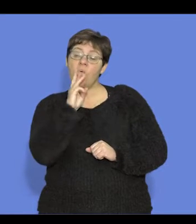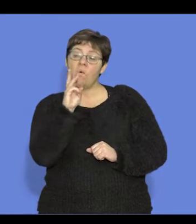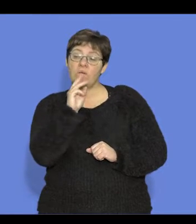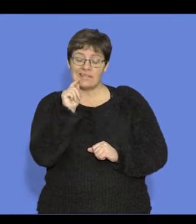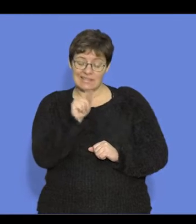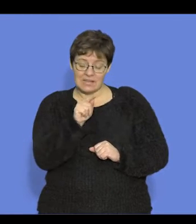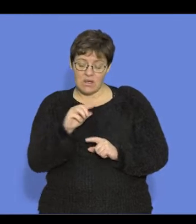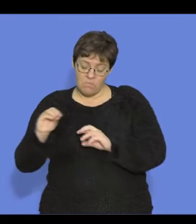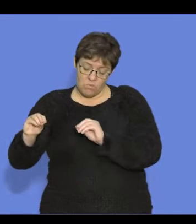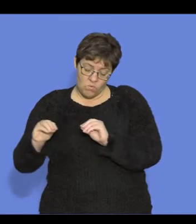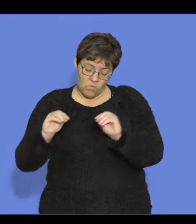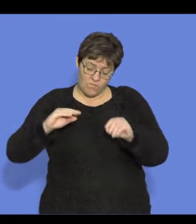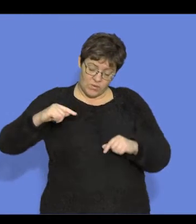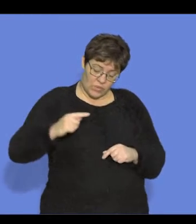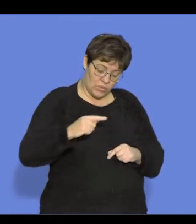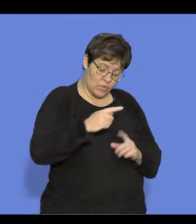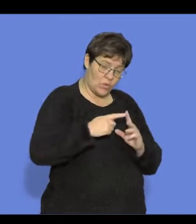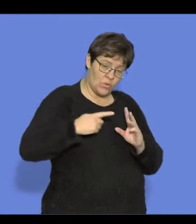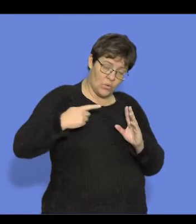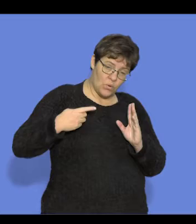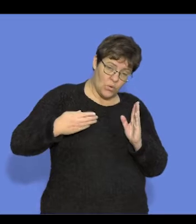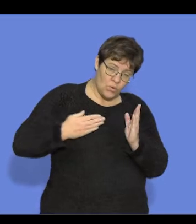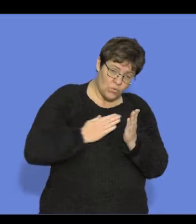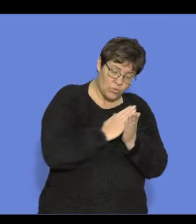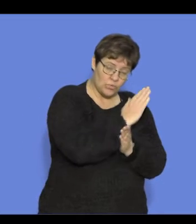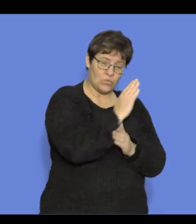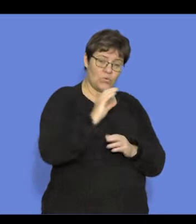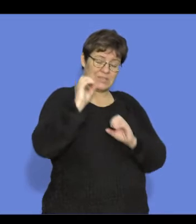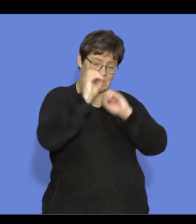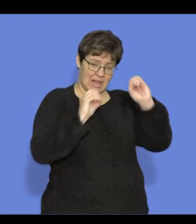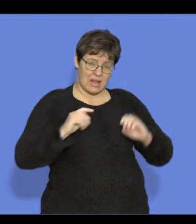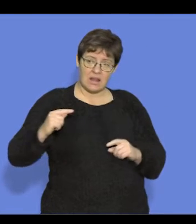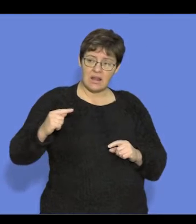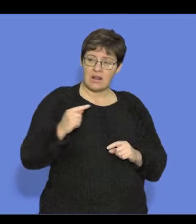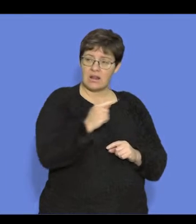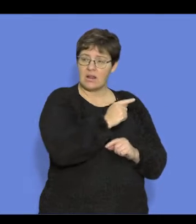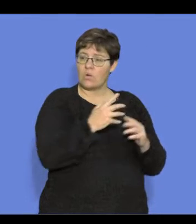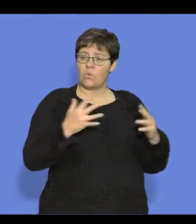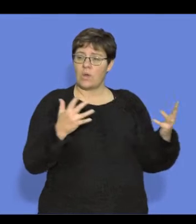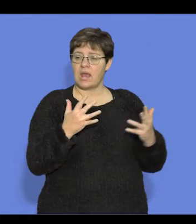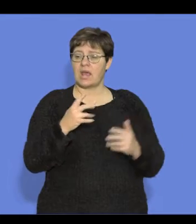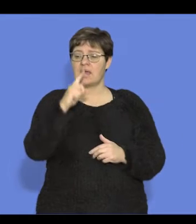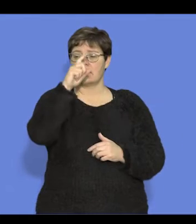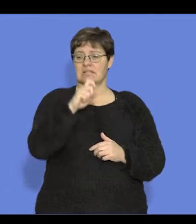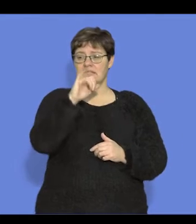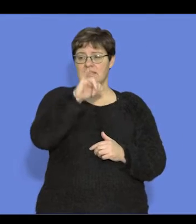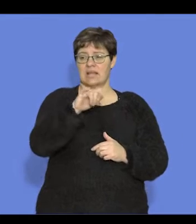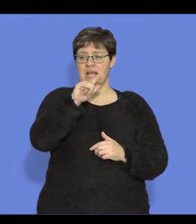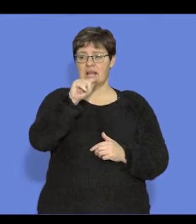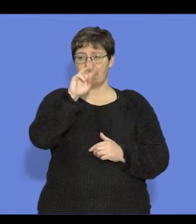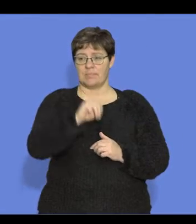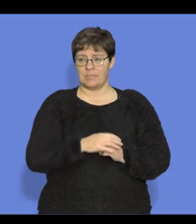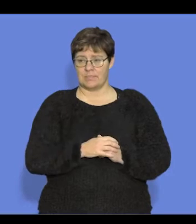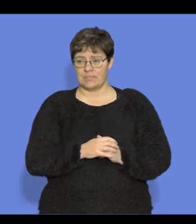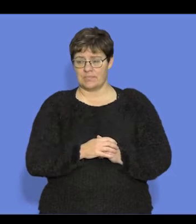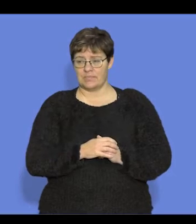is moving through the cells towards the xylem. The water can also